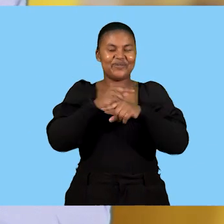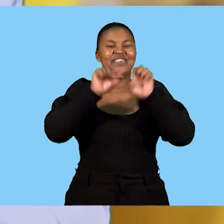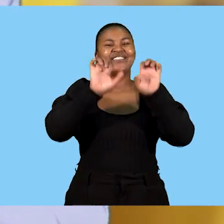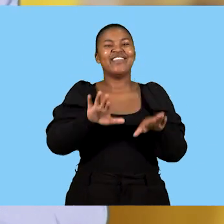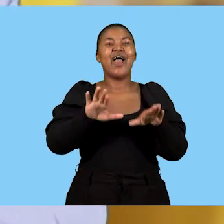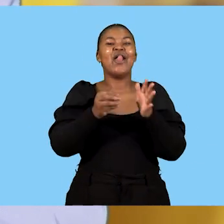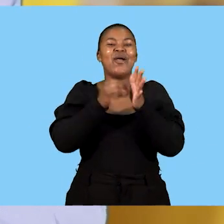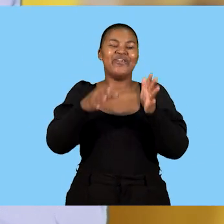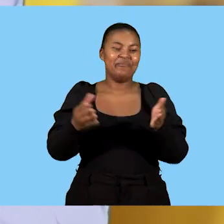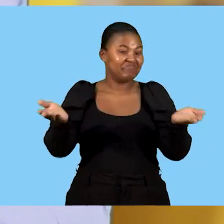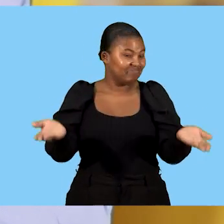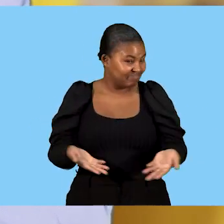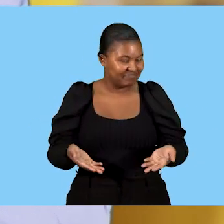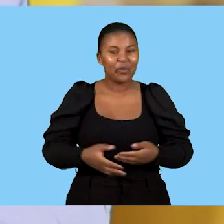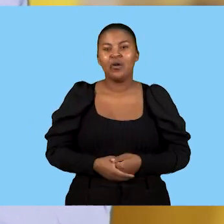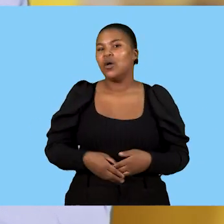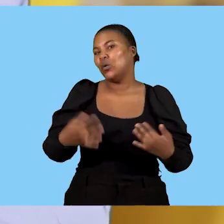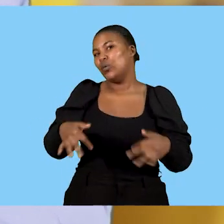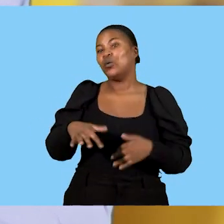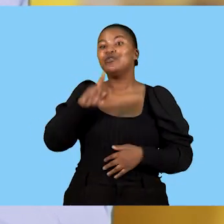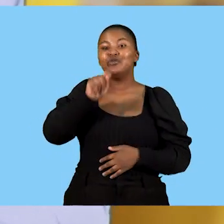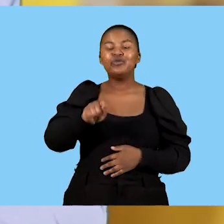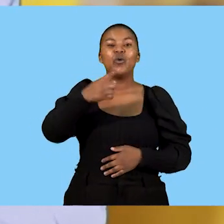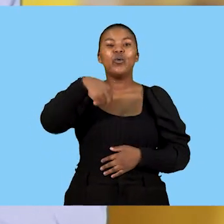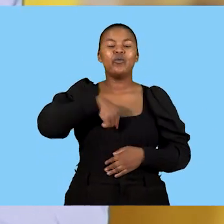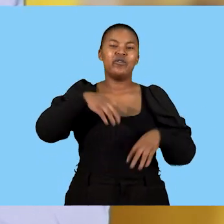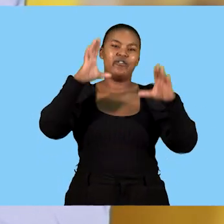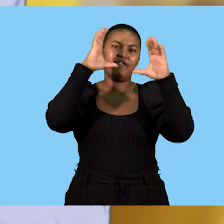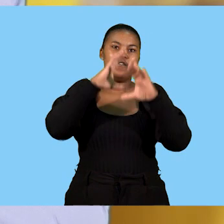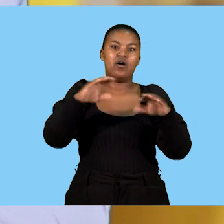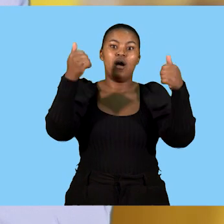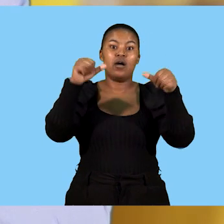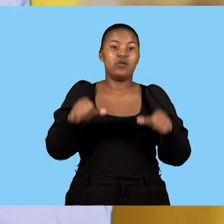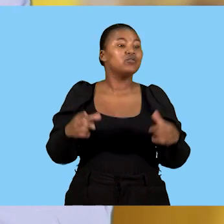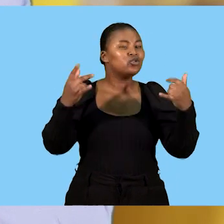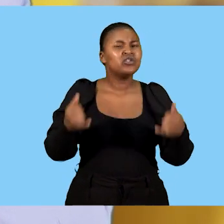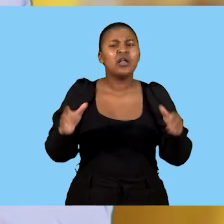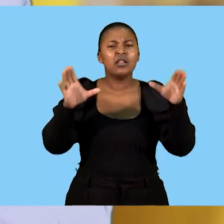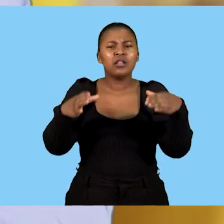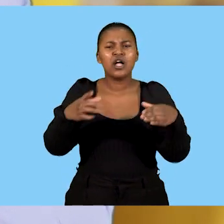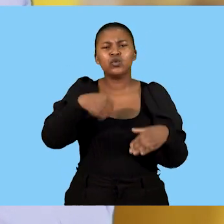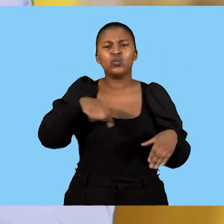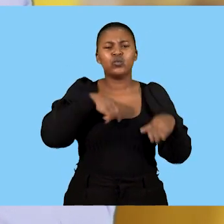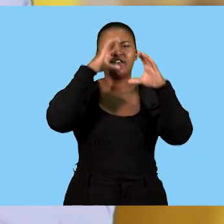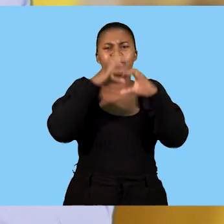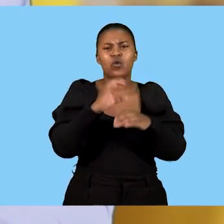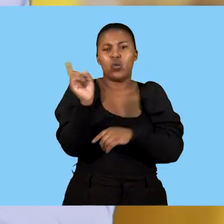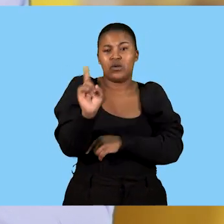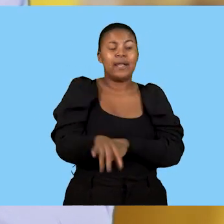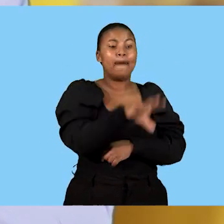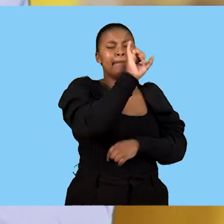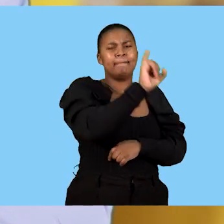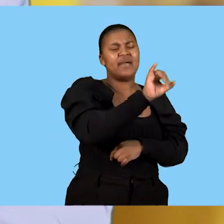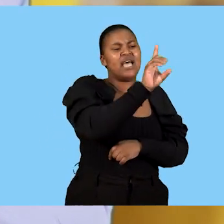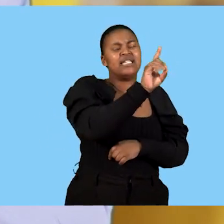Greetings, learners. My name is Mr. Simbi. Indeed, it is accounting. In today's class, I'm going to be talking about bad